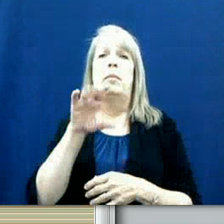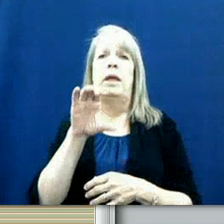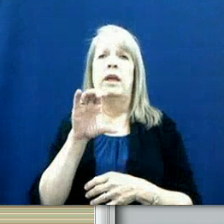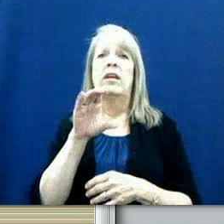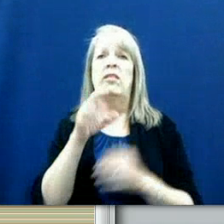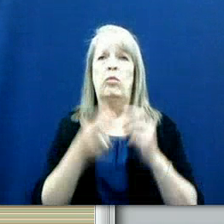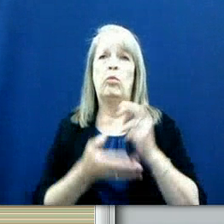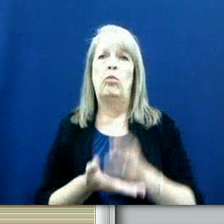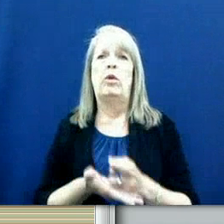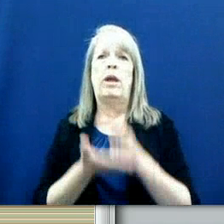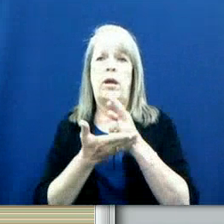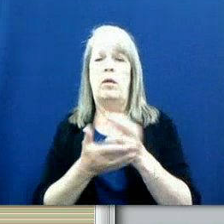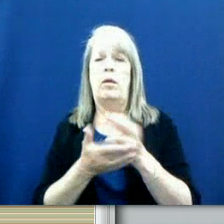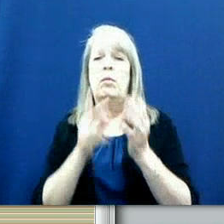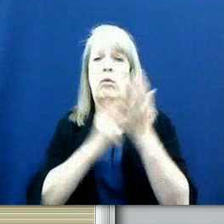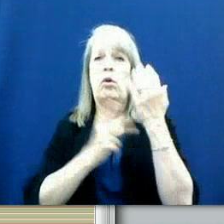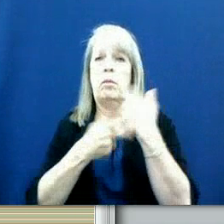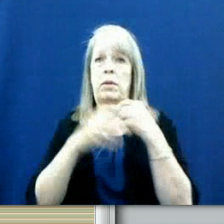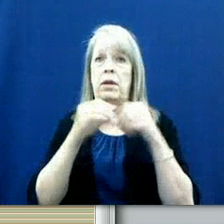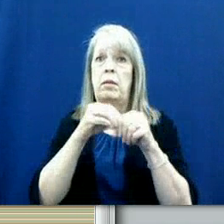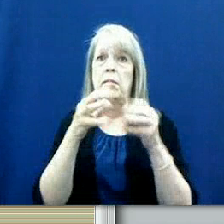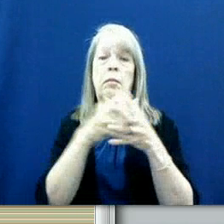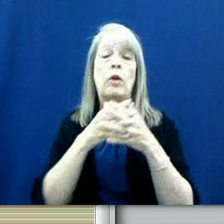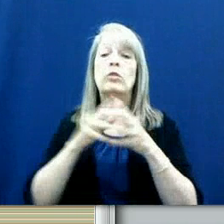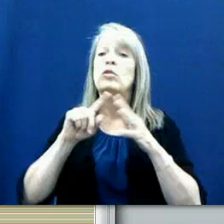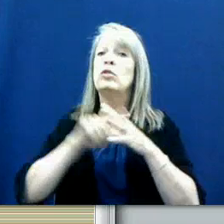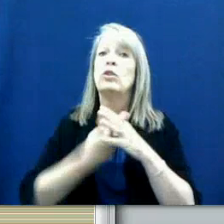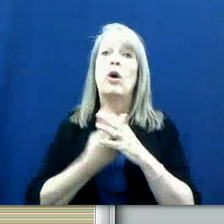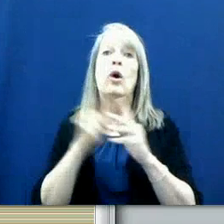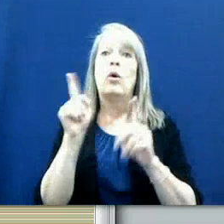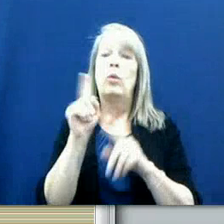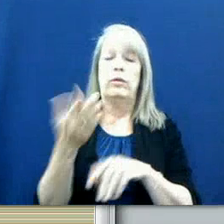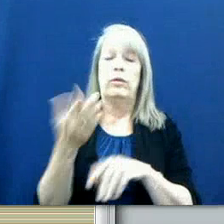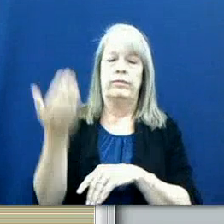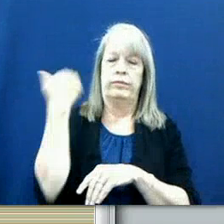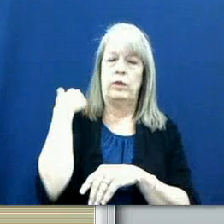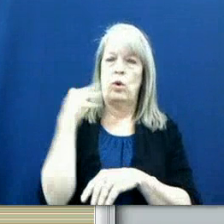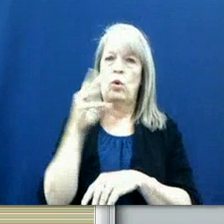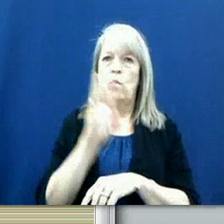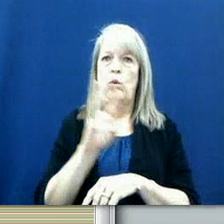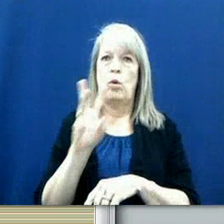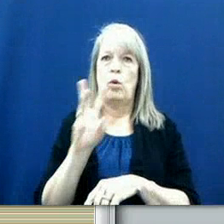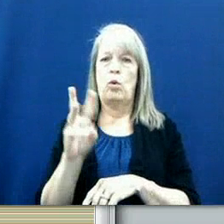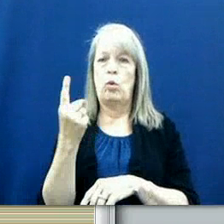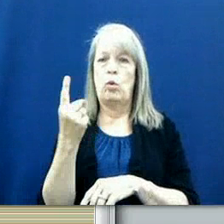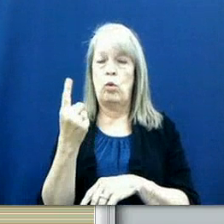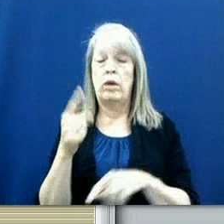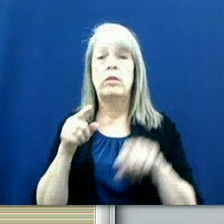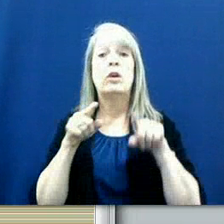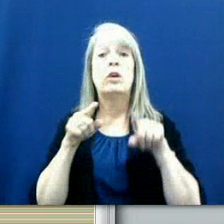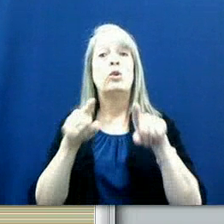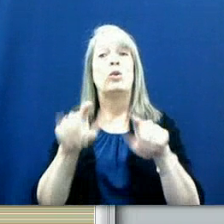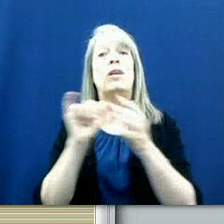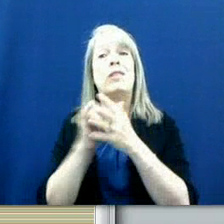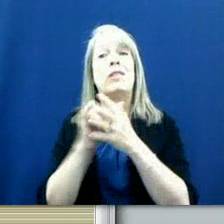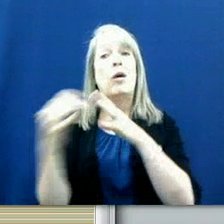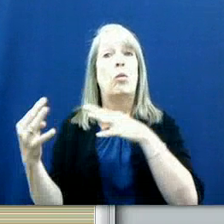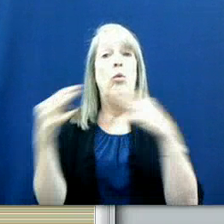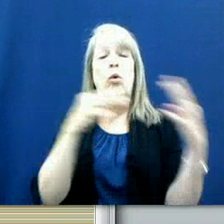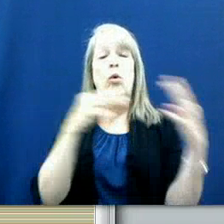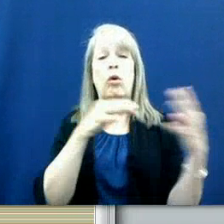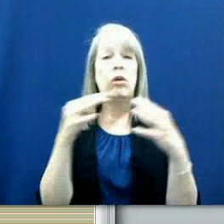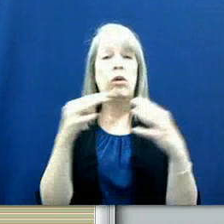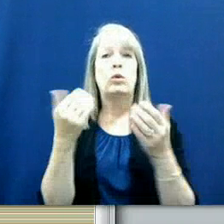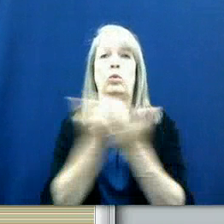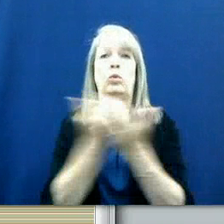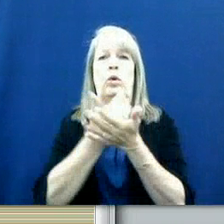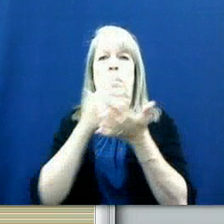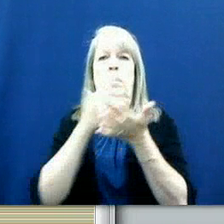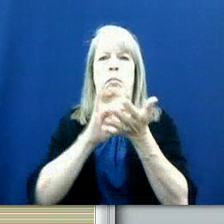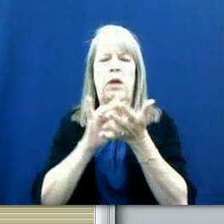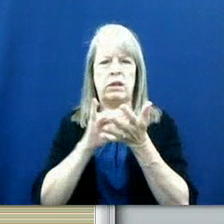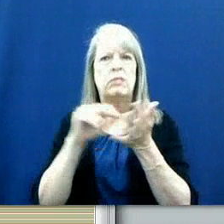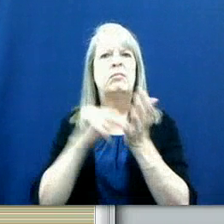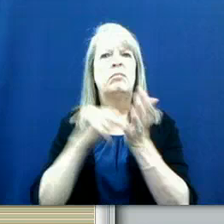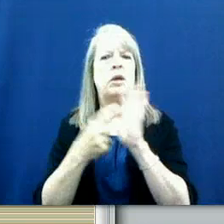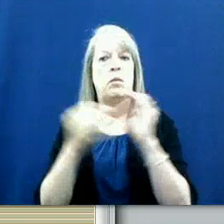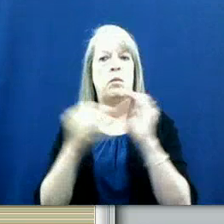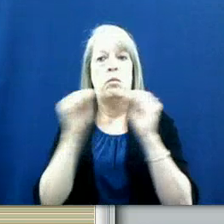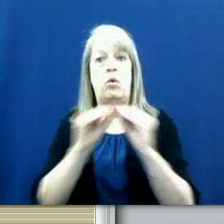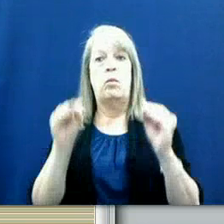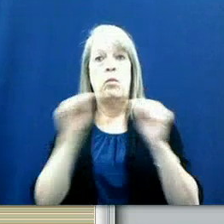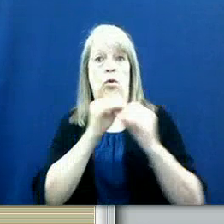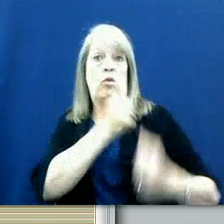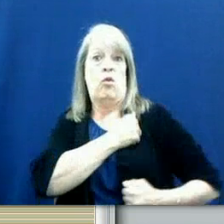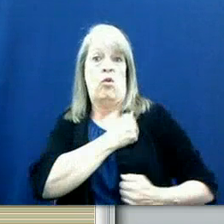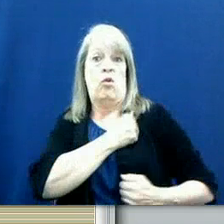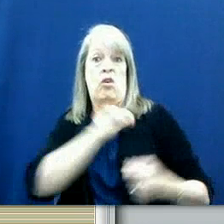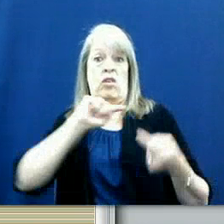rehabilitation program in America can trace its roots back to World War I. During that war, modern medicine allowed more injured soldiers